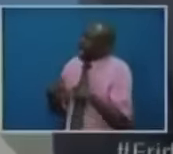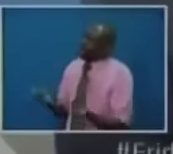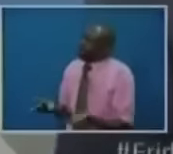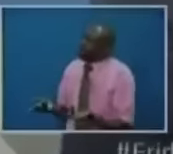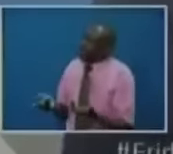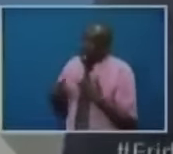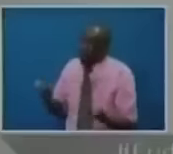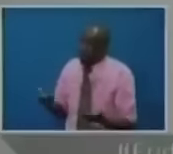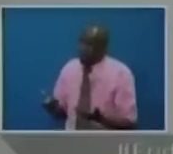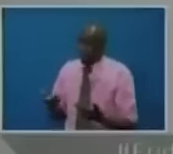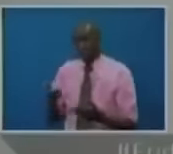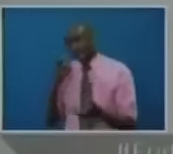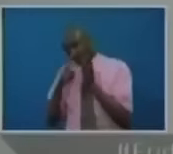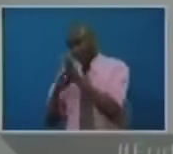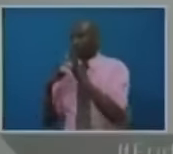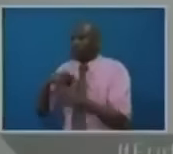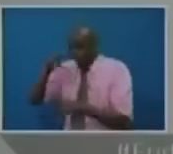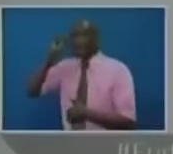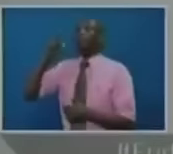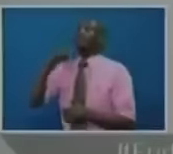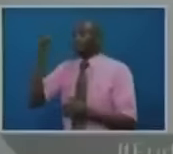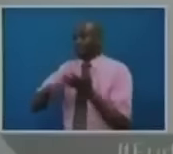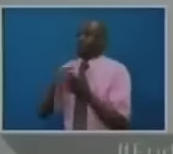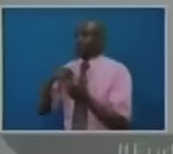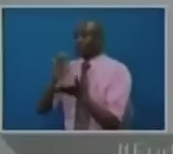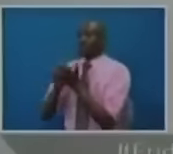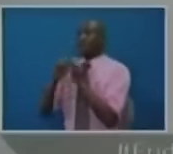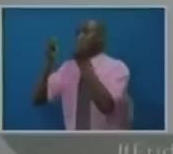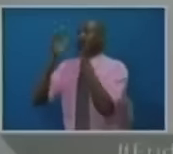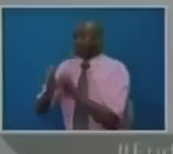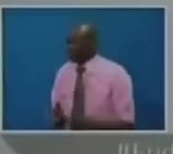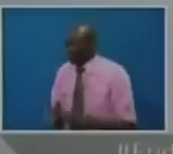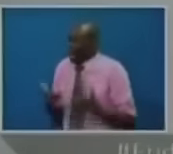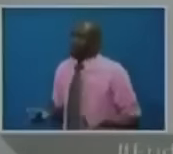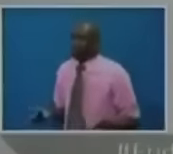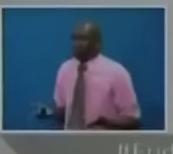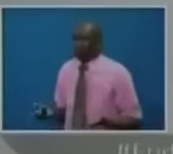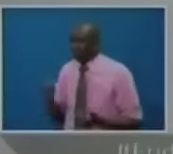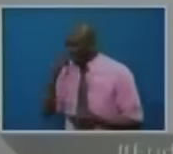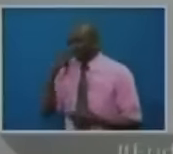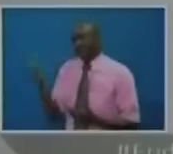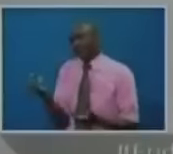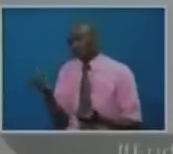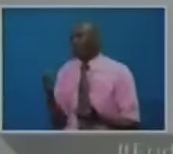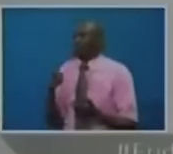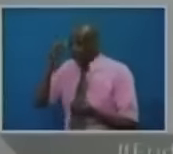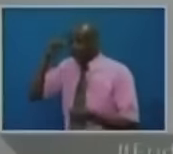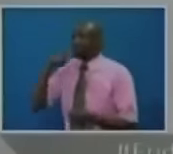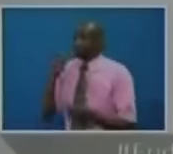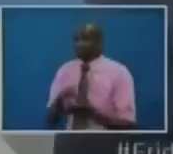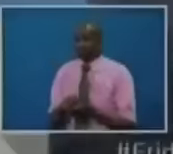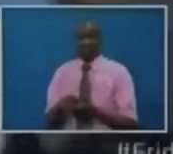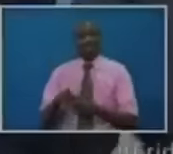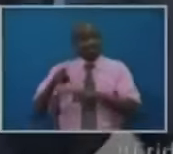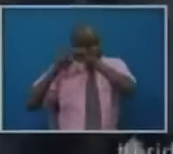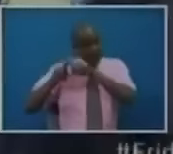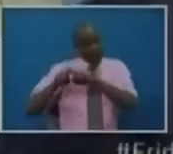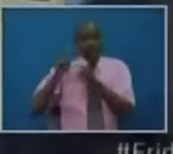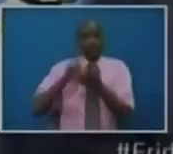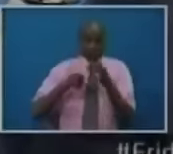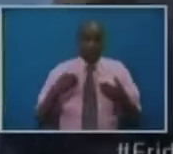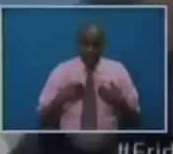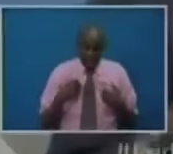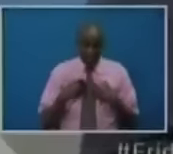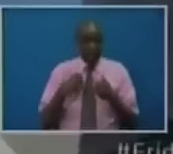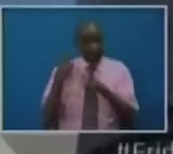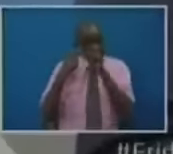being? It's like me waking up today and saying, okay, you know what, I'm a news anchor, but hey, I'm funny. Well, it depends with what you have gone through.